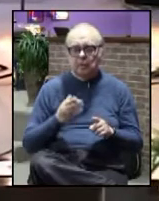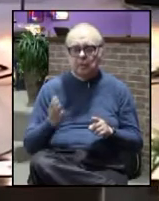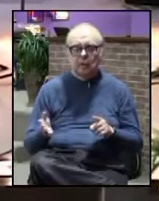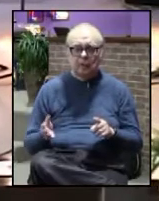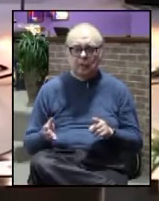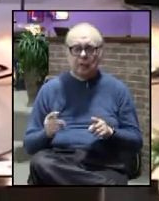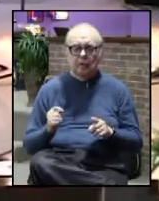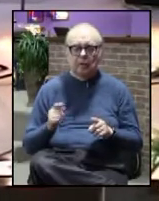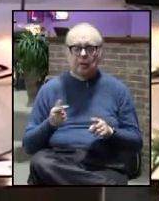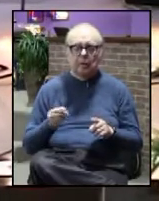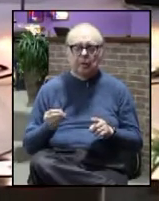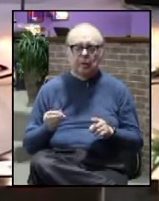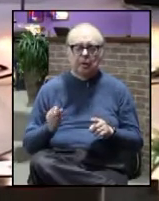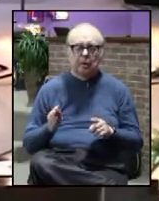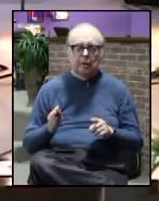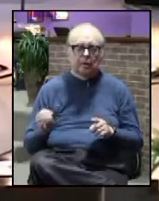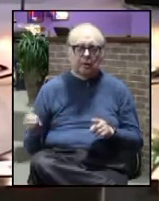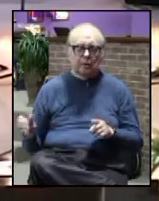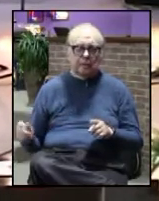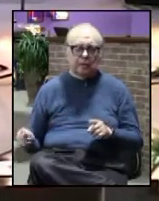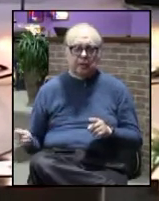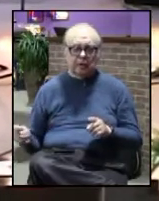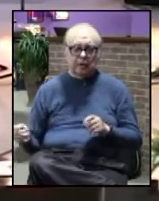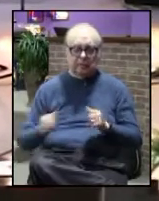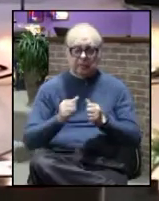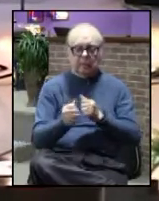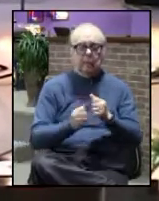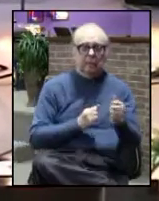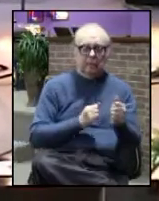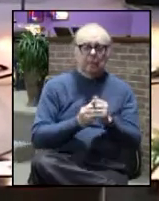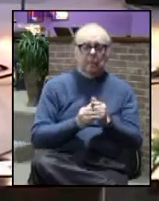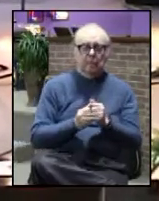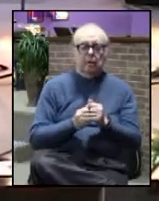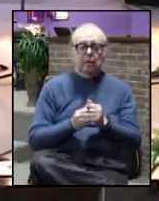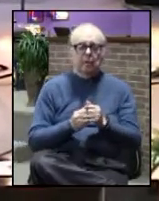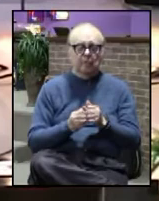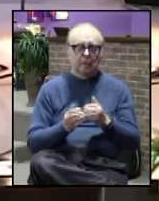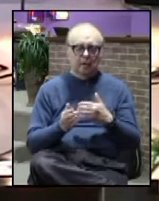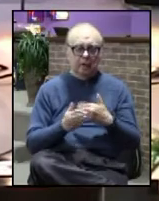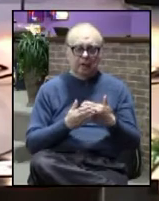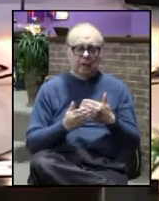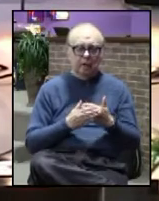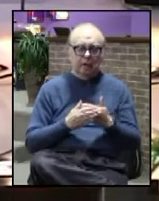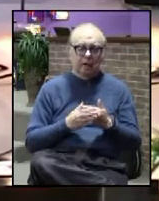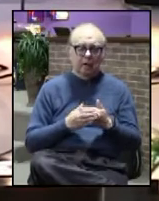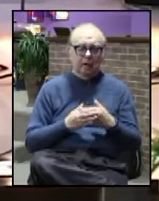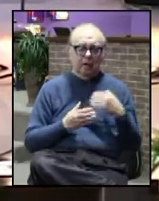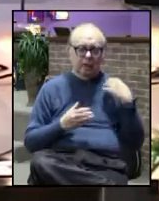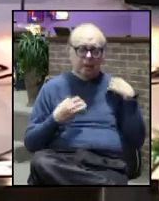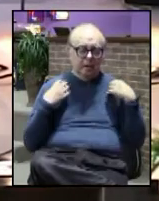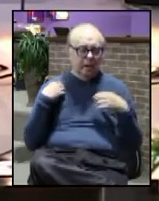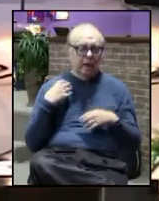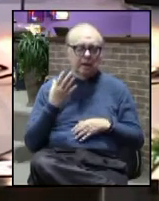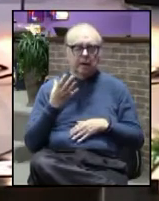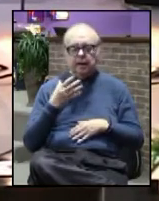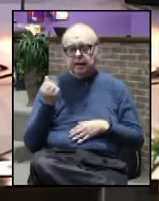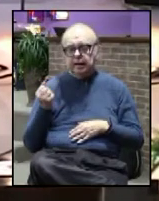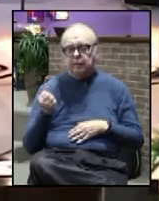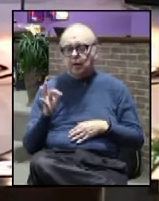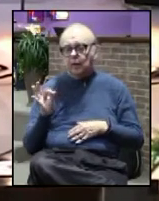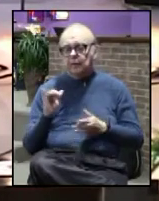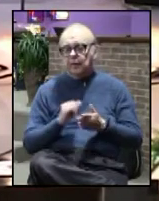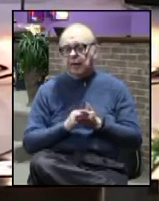is a tugboat that comes alongside of you, or a boat, and there is a captain that gets off that